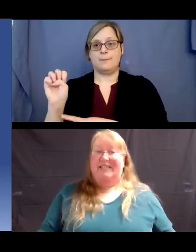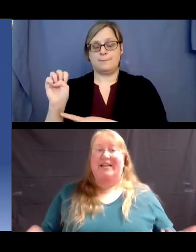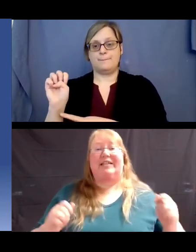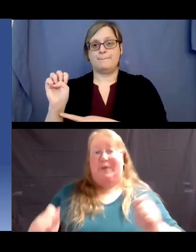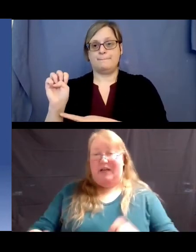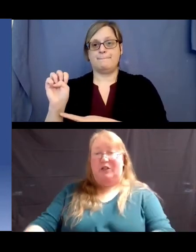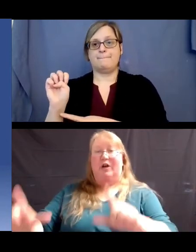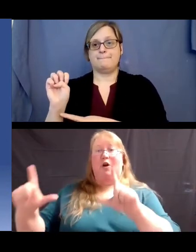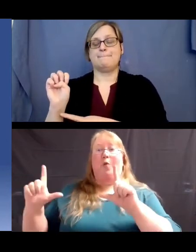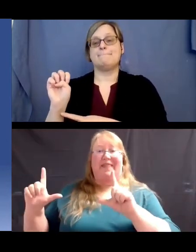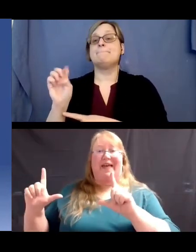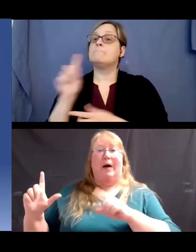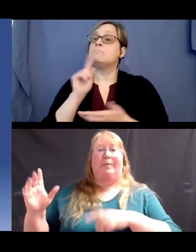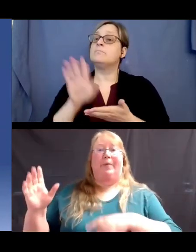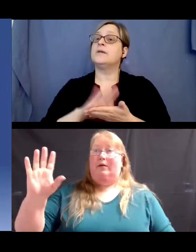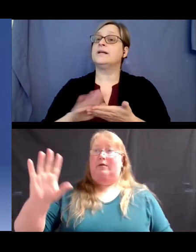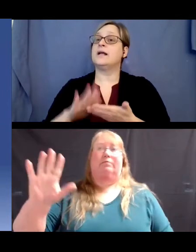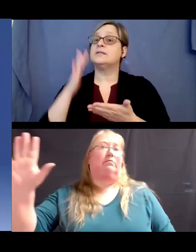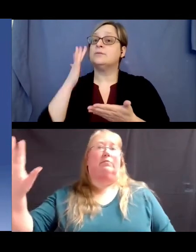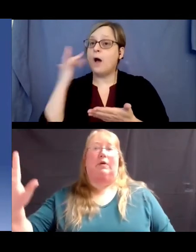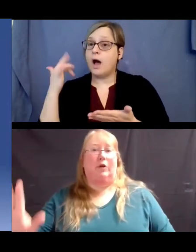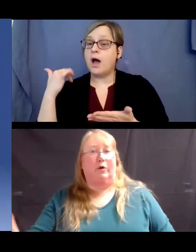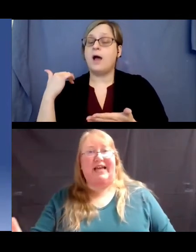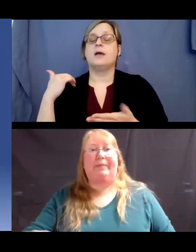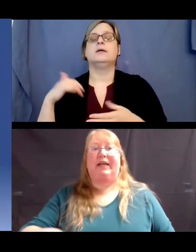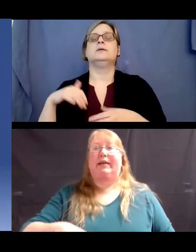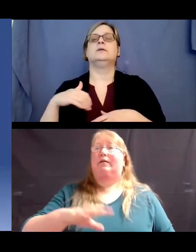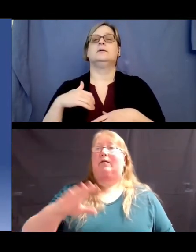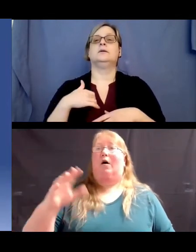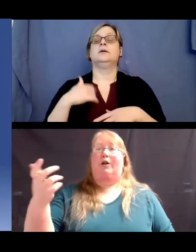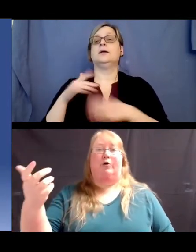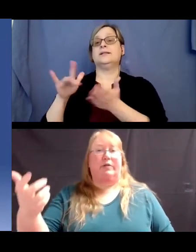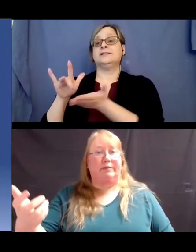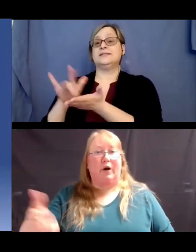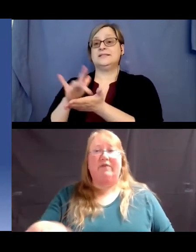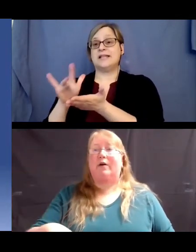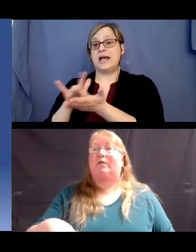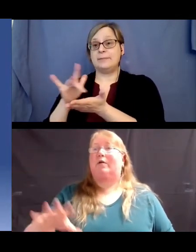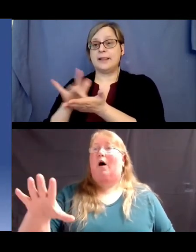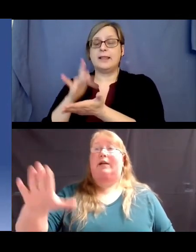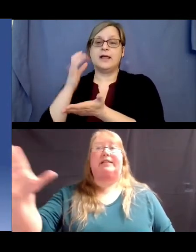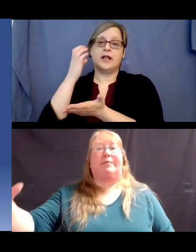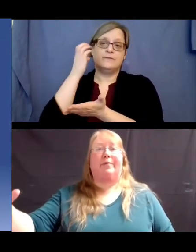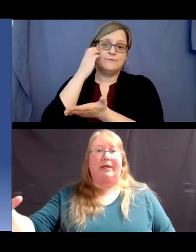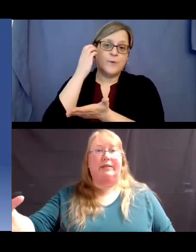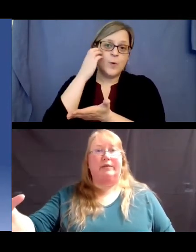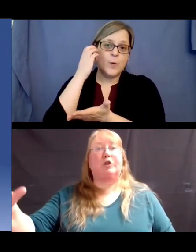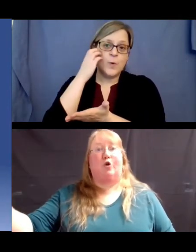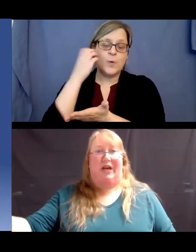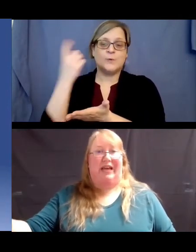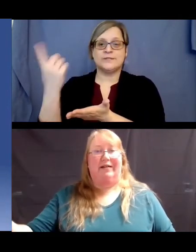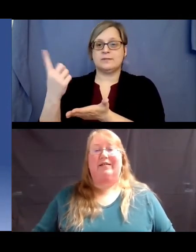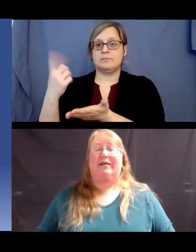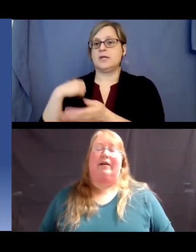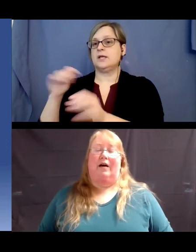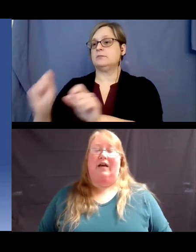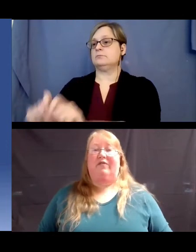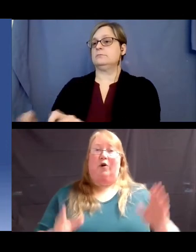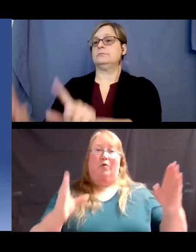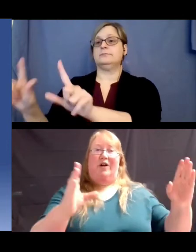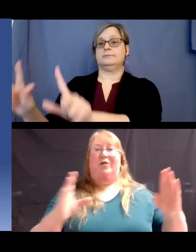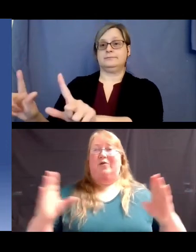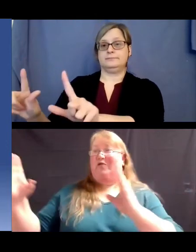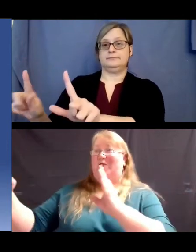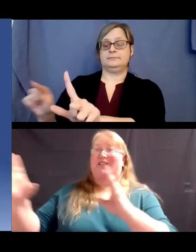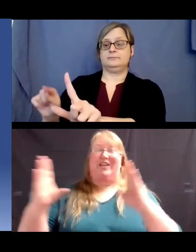but it's nice because you can open that up on your tablet, on your smartphone, on a separate screen, if